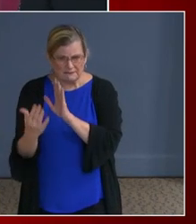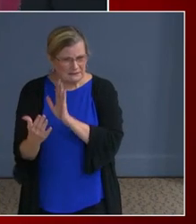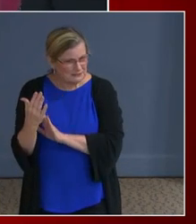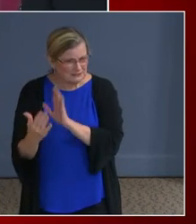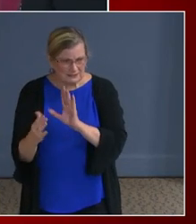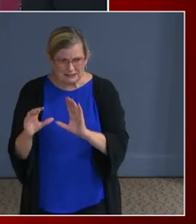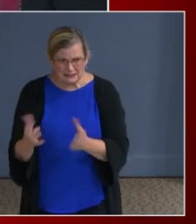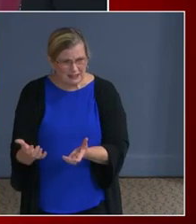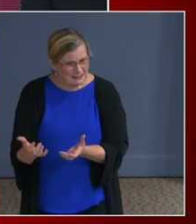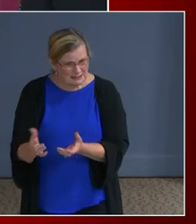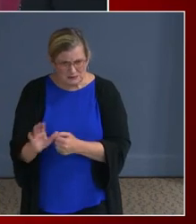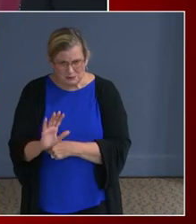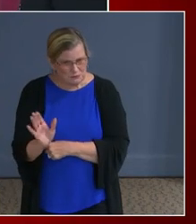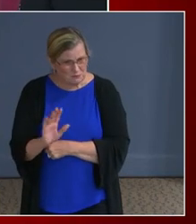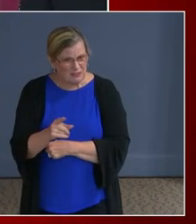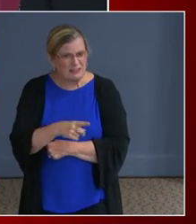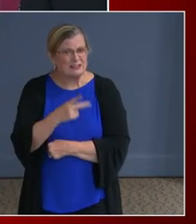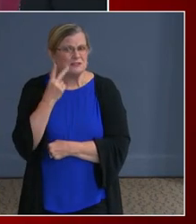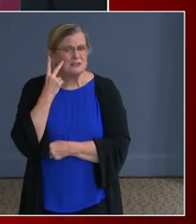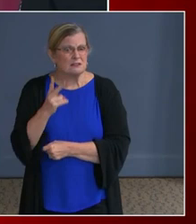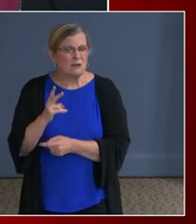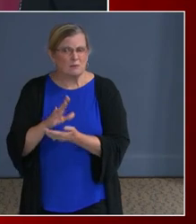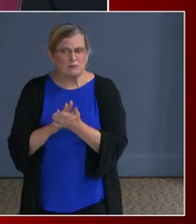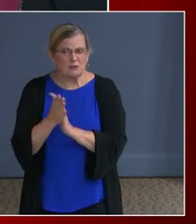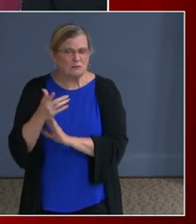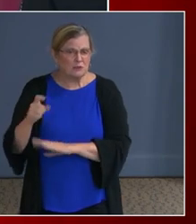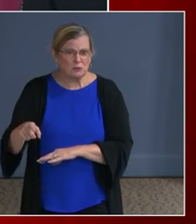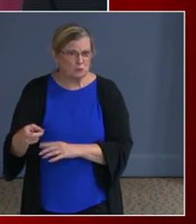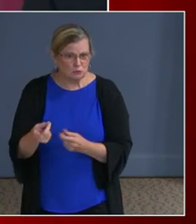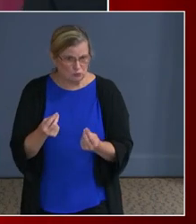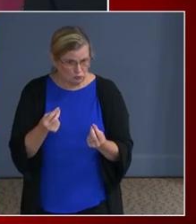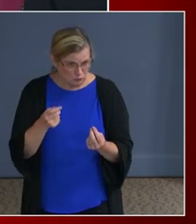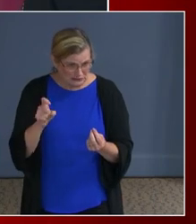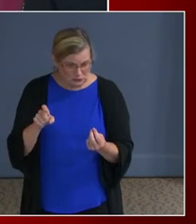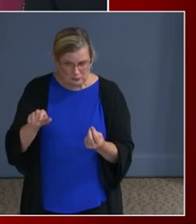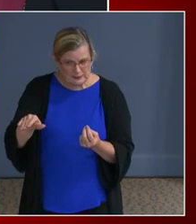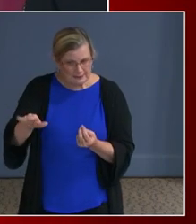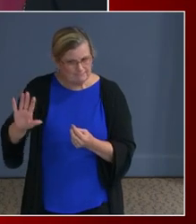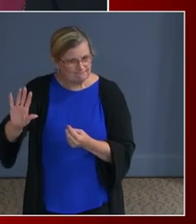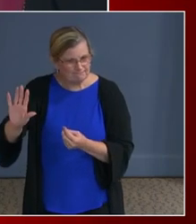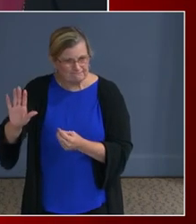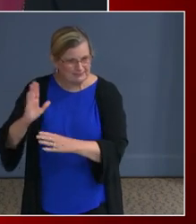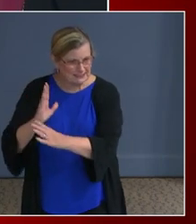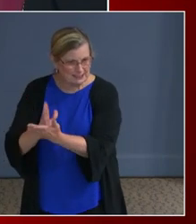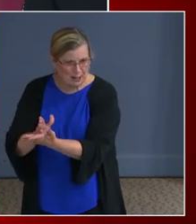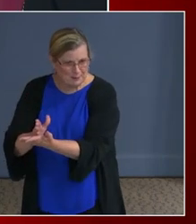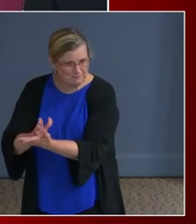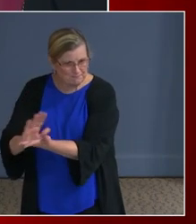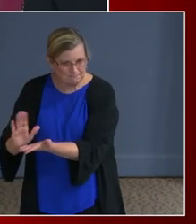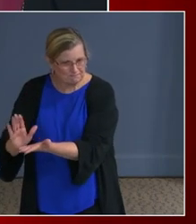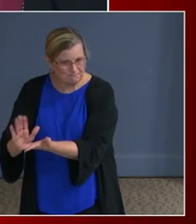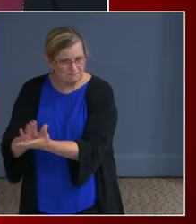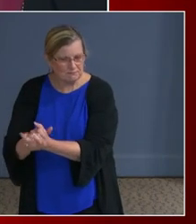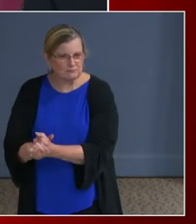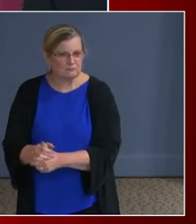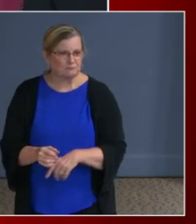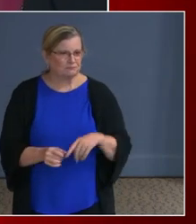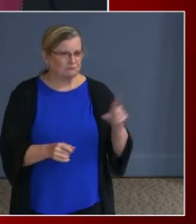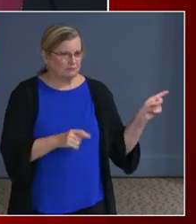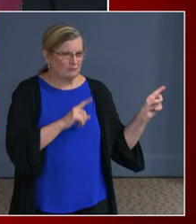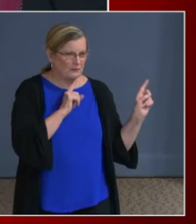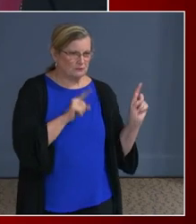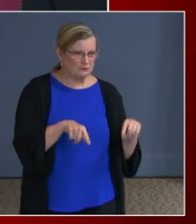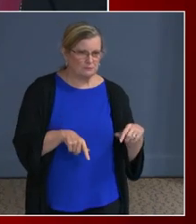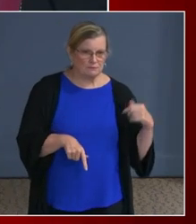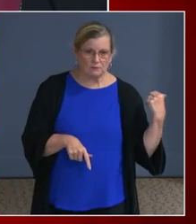necessary as a public health component? In a public health emergency, Mark, as we did in March, we can close